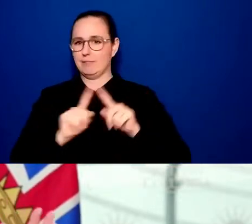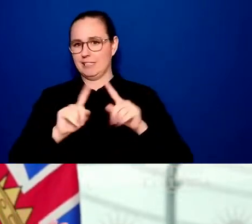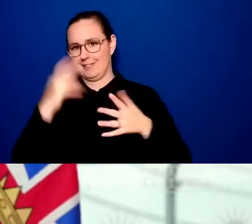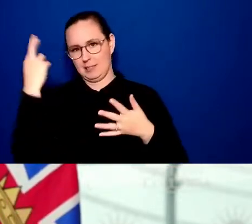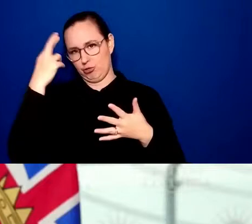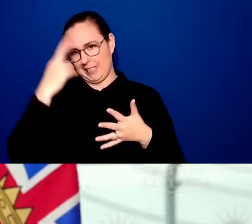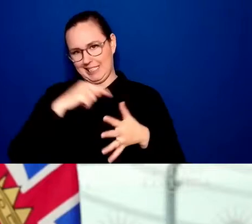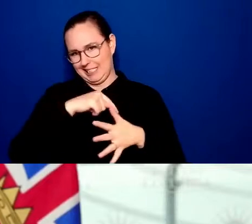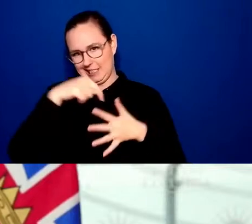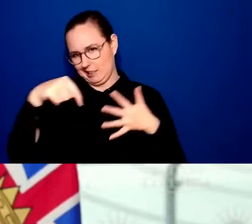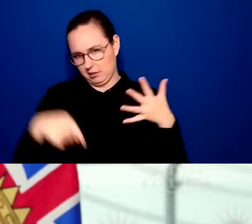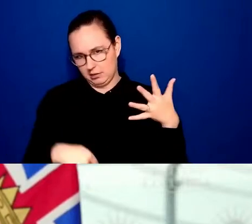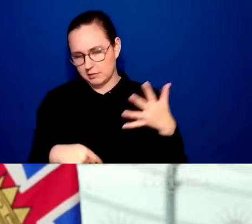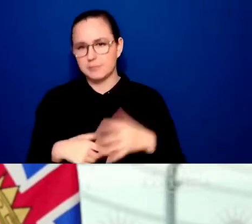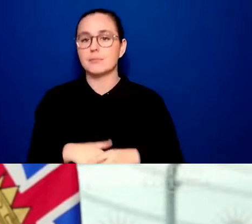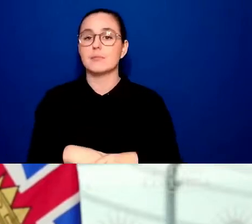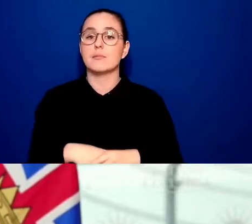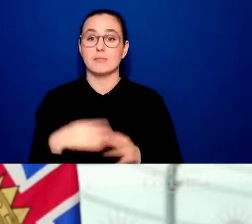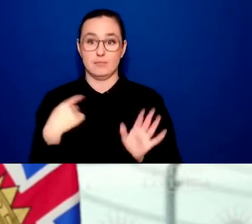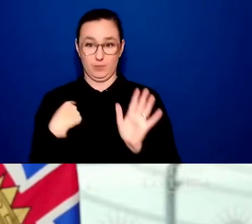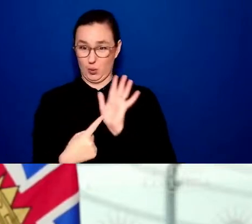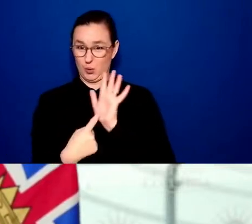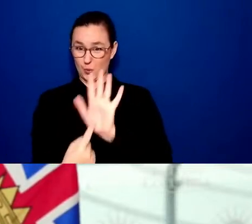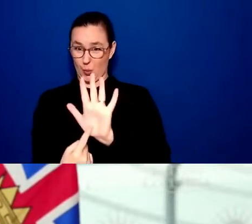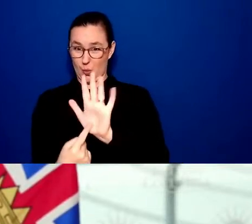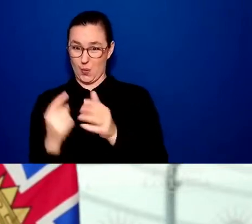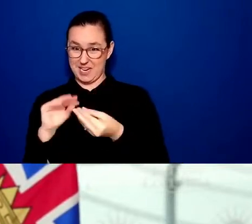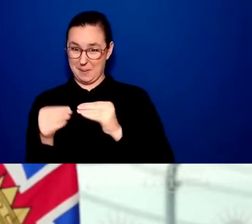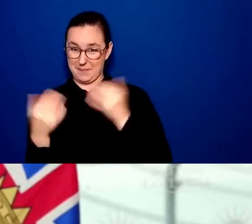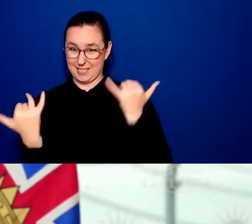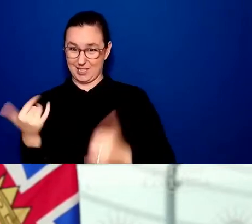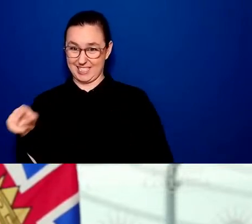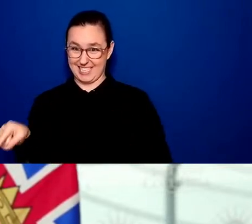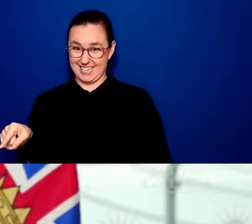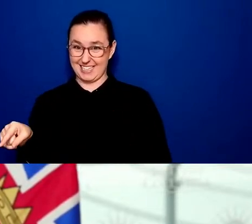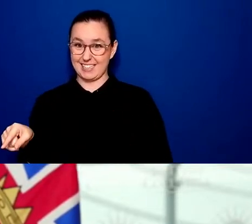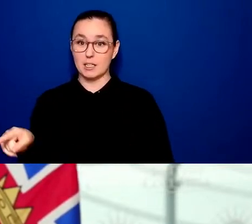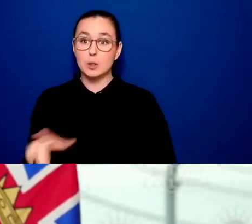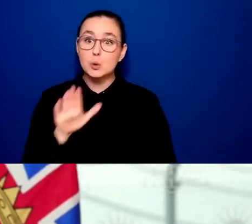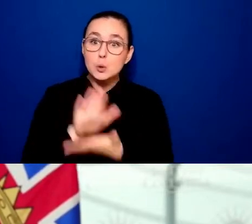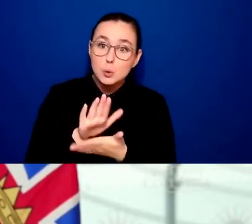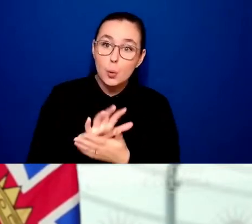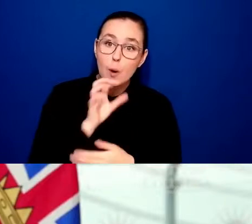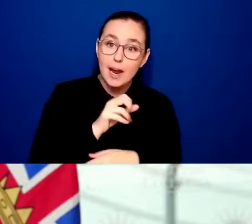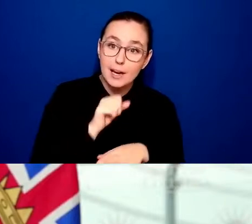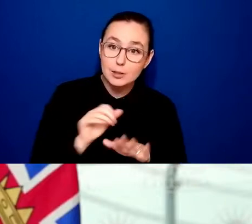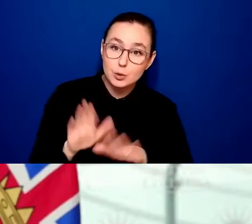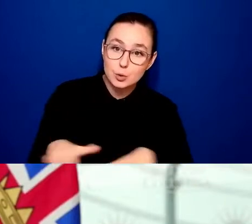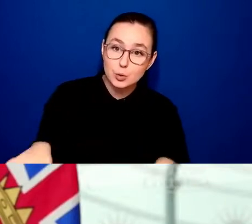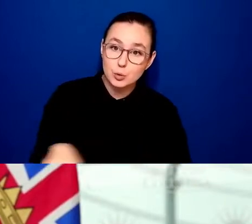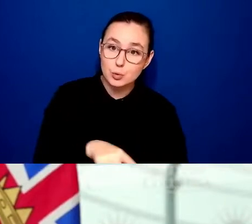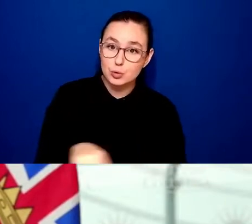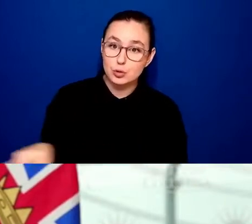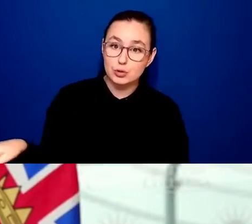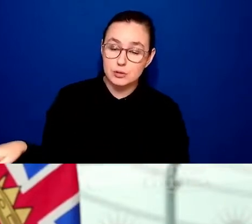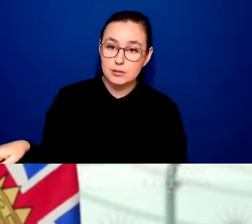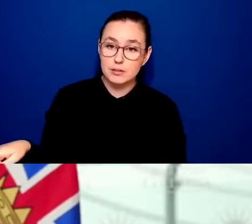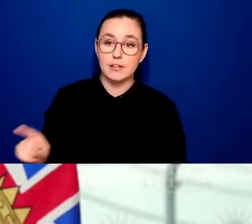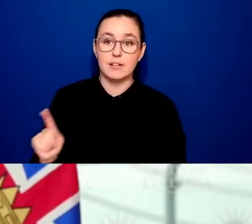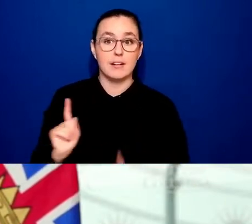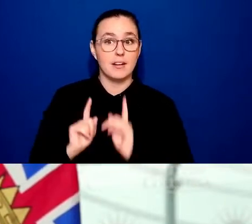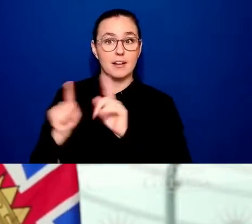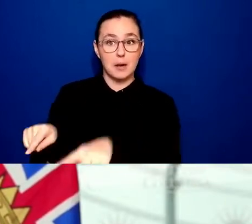increased cases in school-age children. That means that school-age children, some of them will be coming to school with